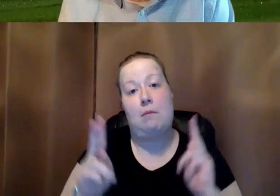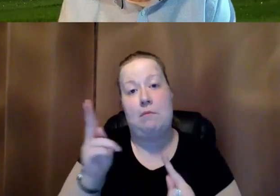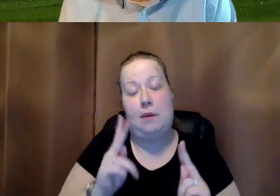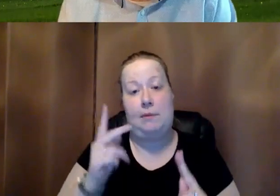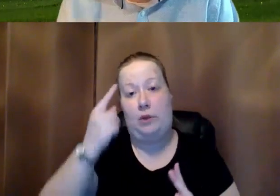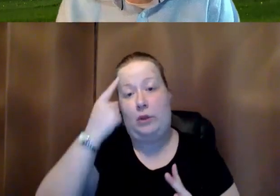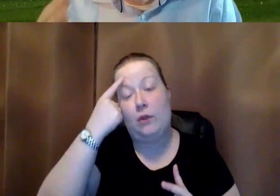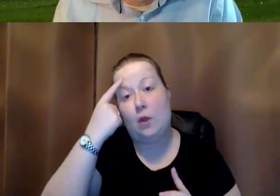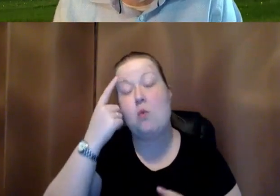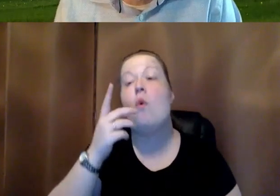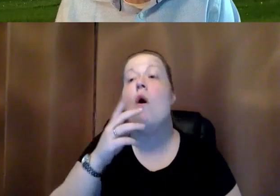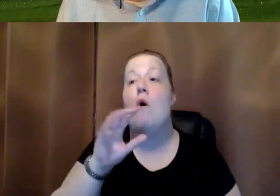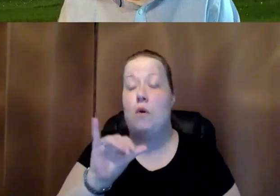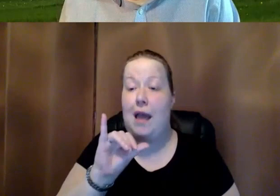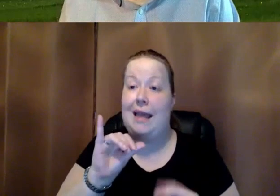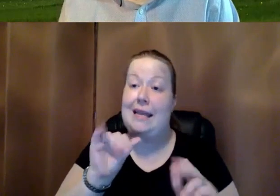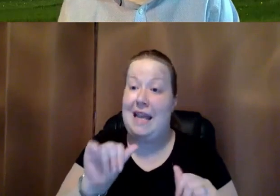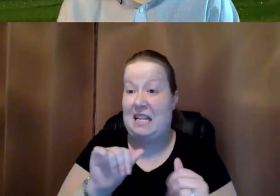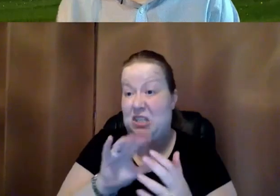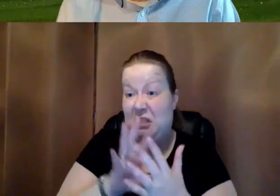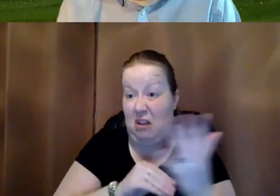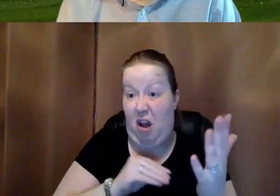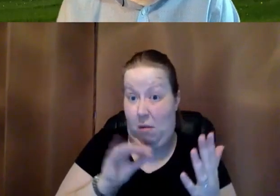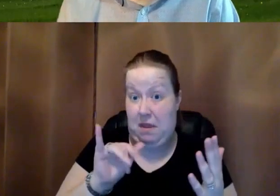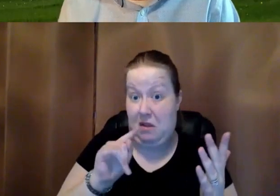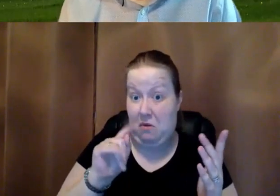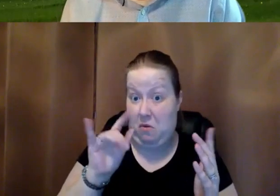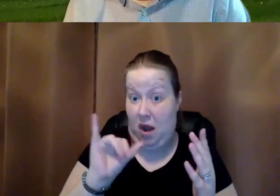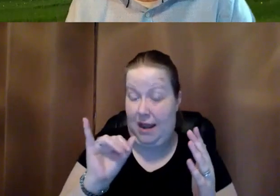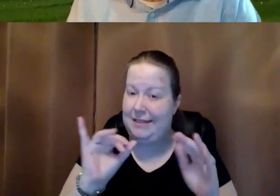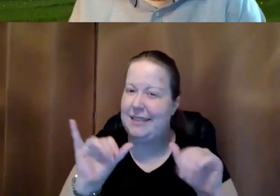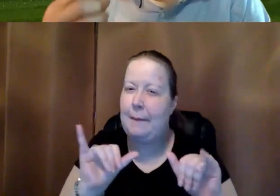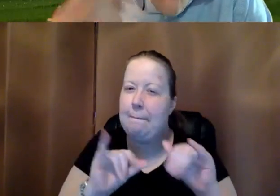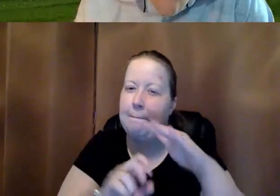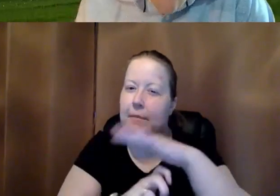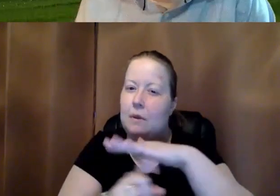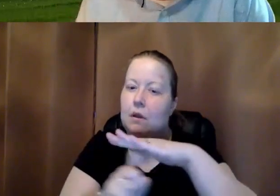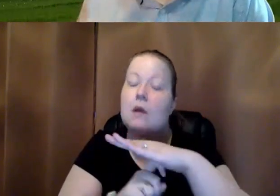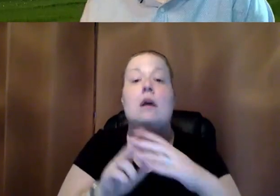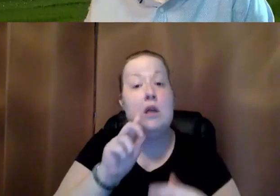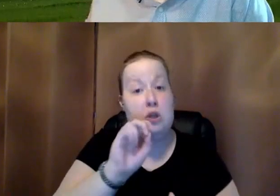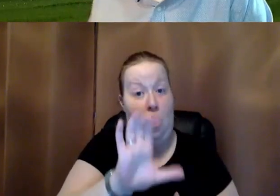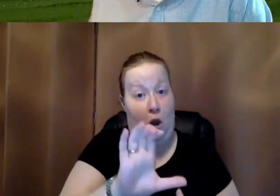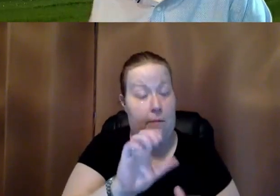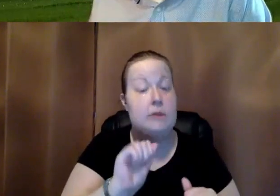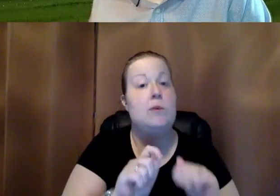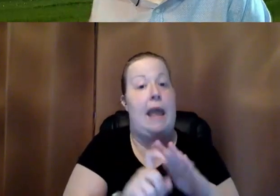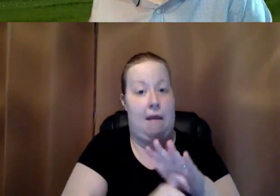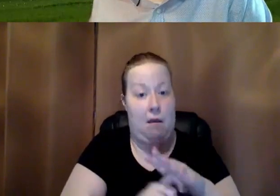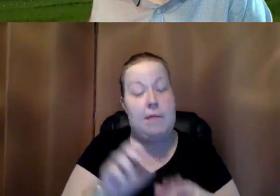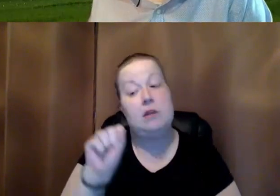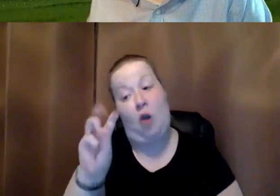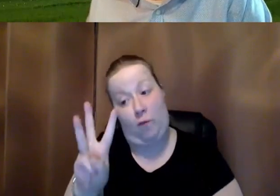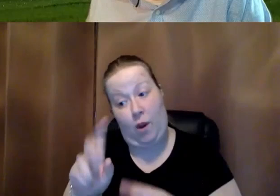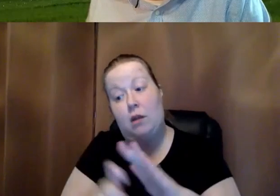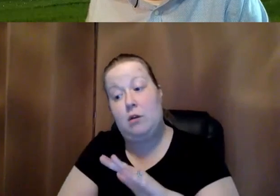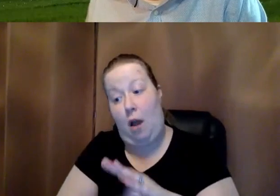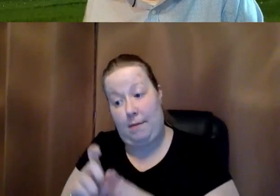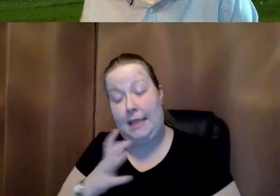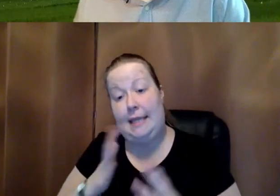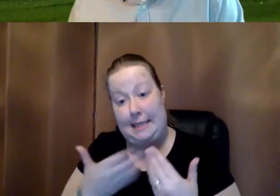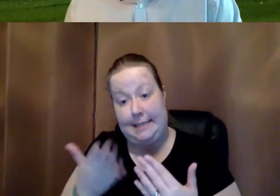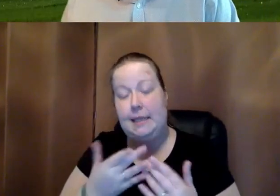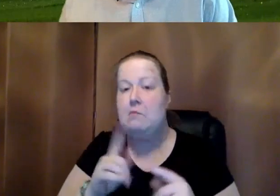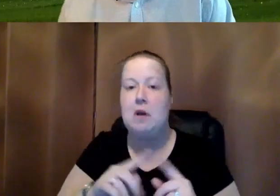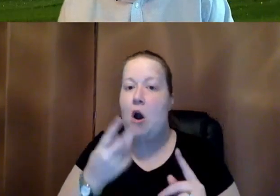just make copies of it, right? Like photocopying. And you know, with documents, we can make copies easily. With software, we can make copies easily. But with hardware, it's actually really